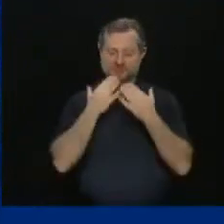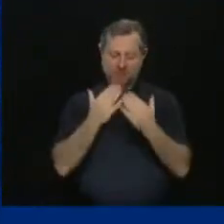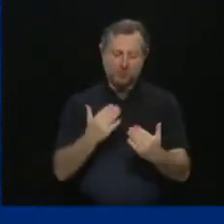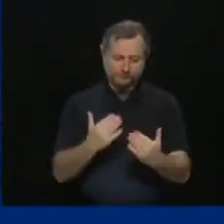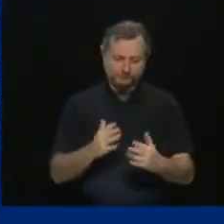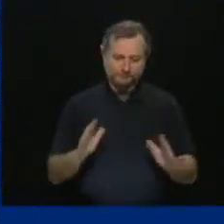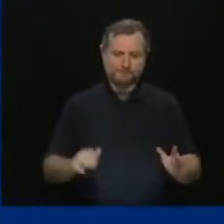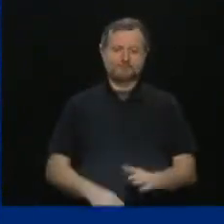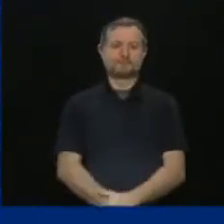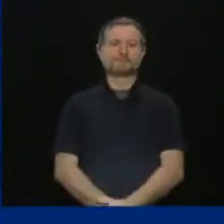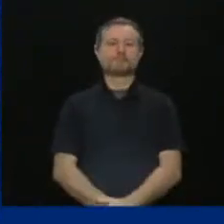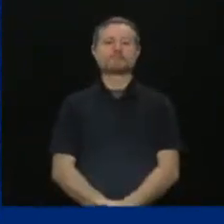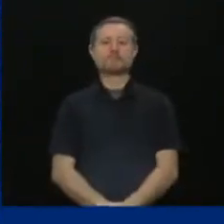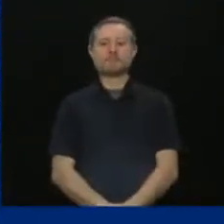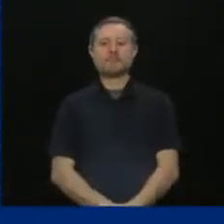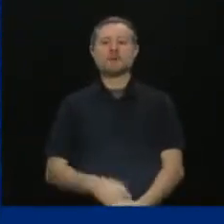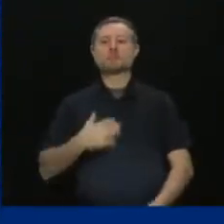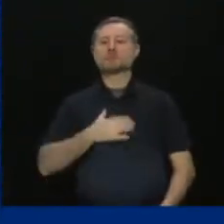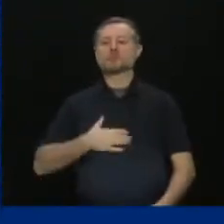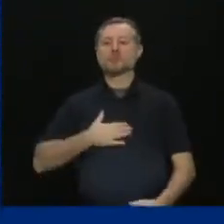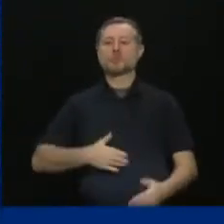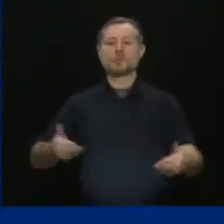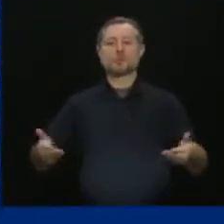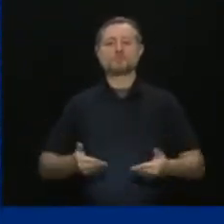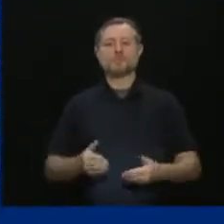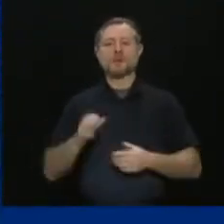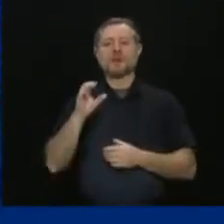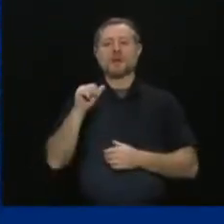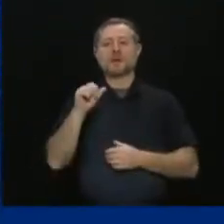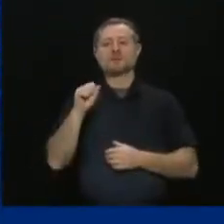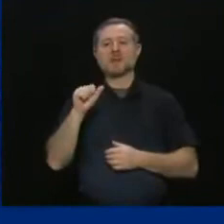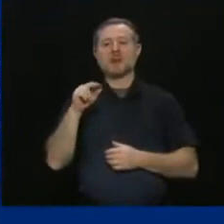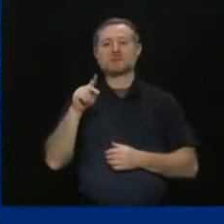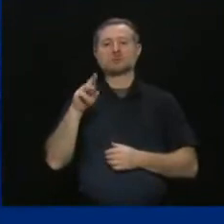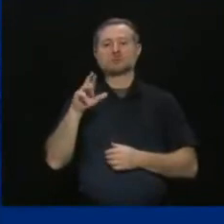Please welcome Cassandra Frederic.